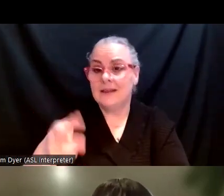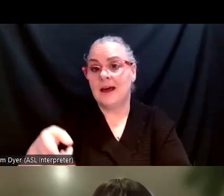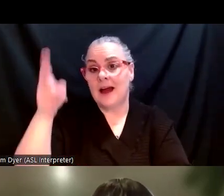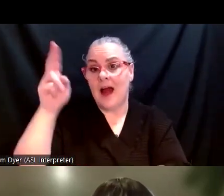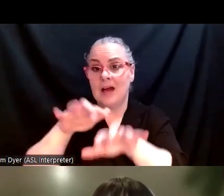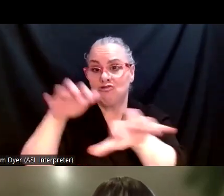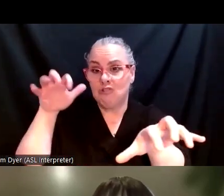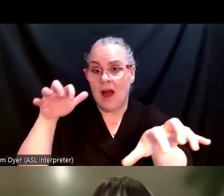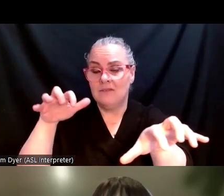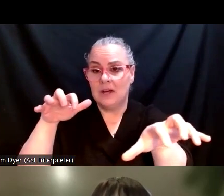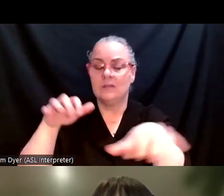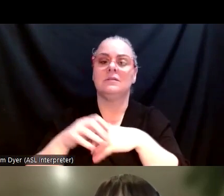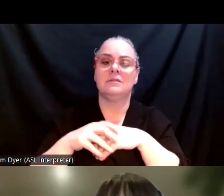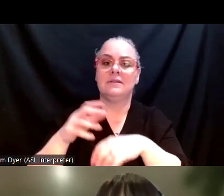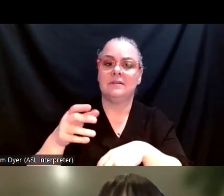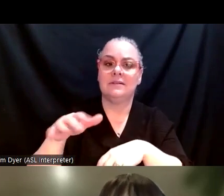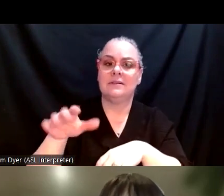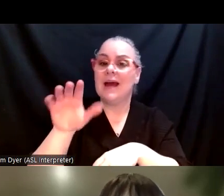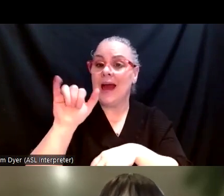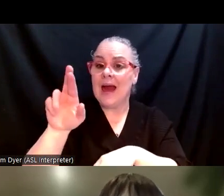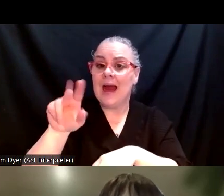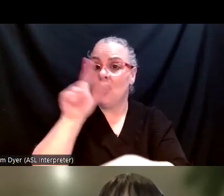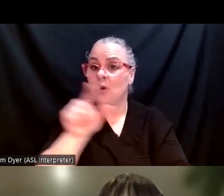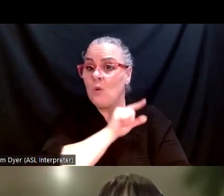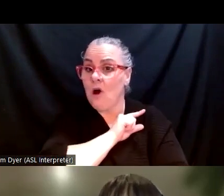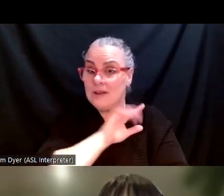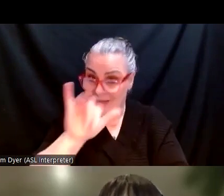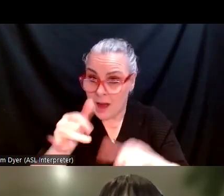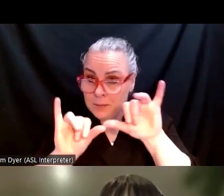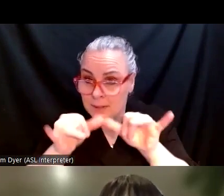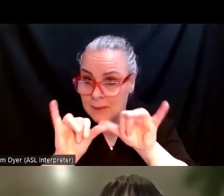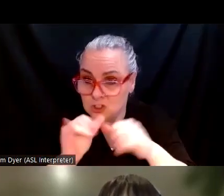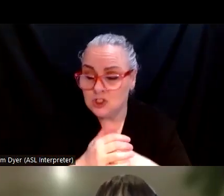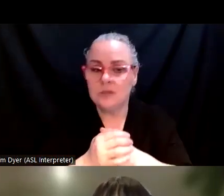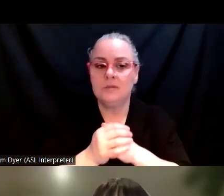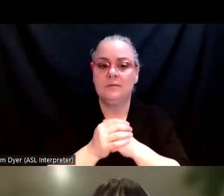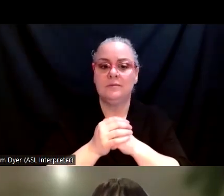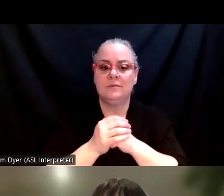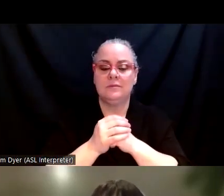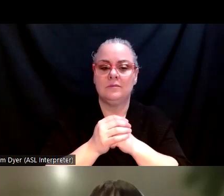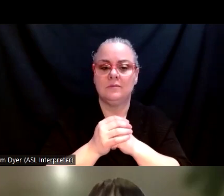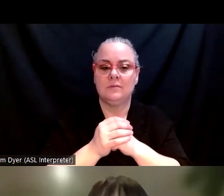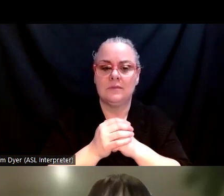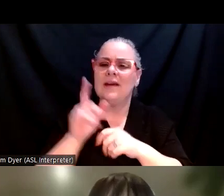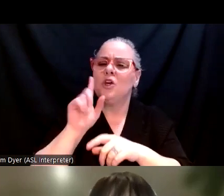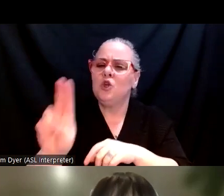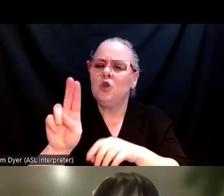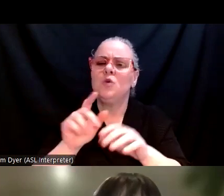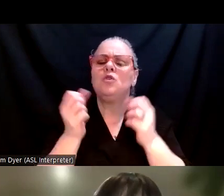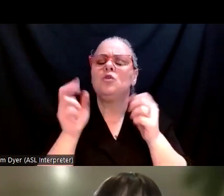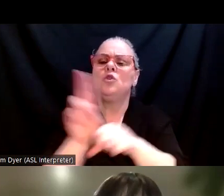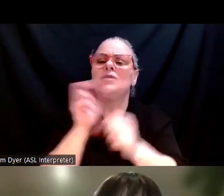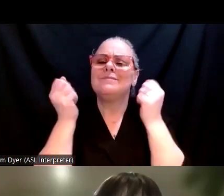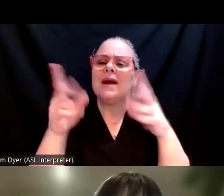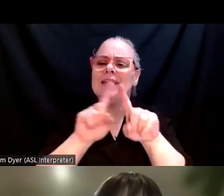congestion, air quality metrics, if that's being measured, and you know, and engaging adjacent sources of data